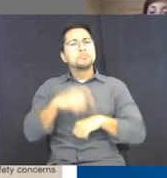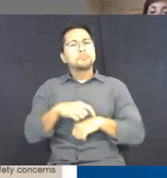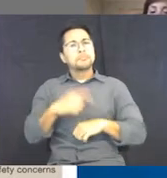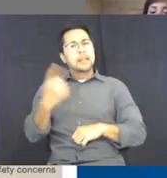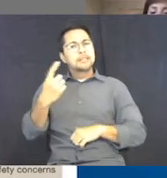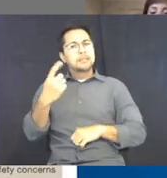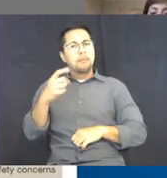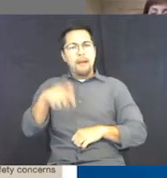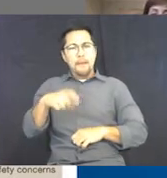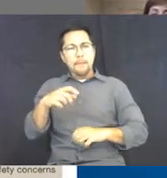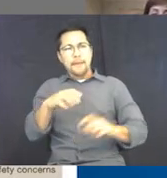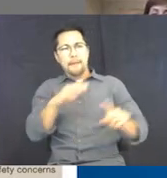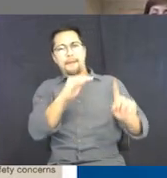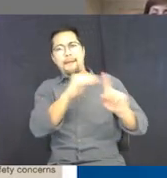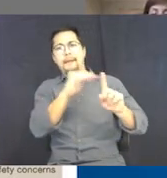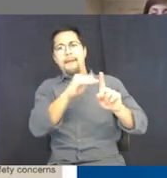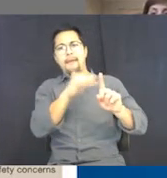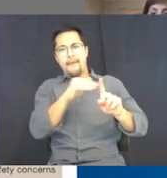client portal.